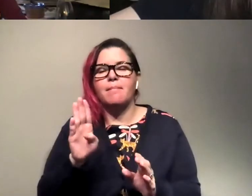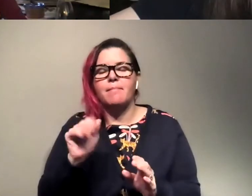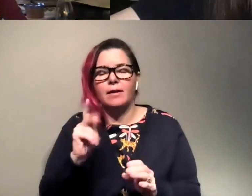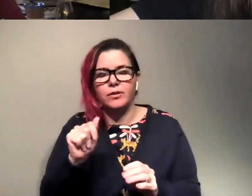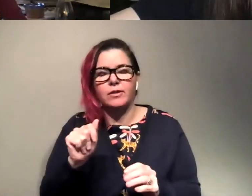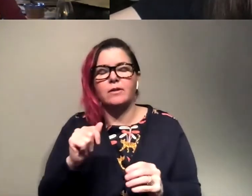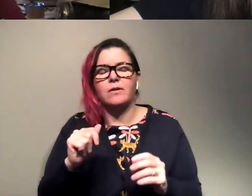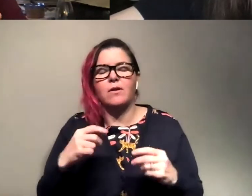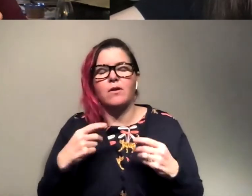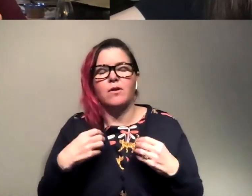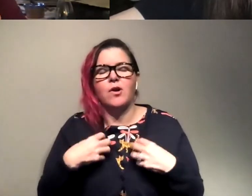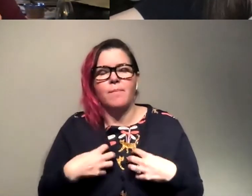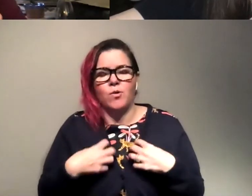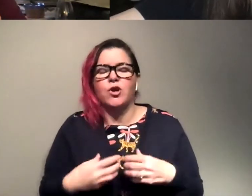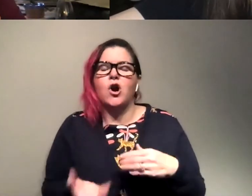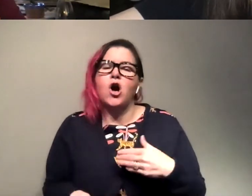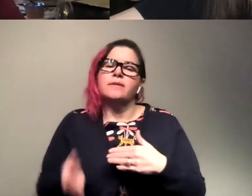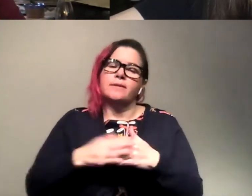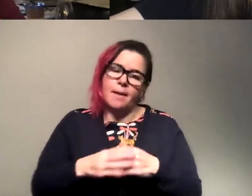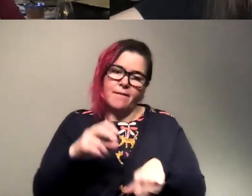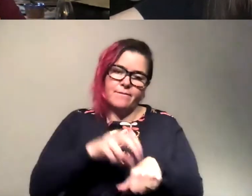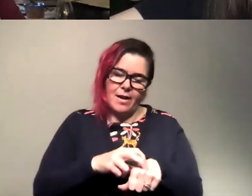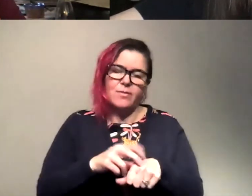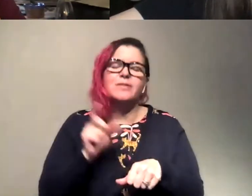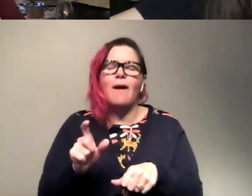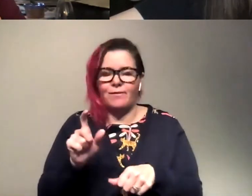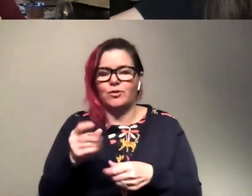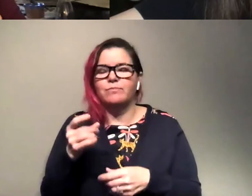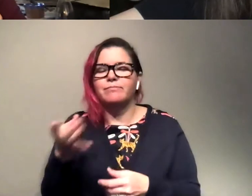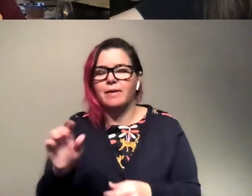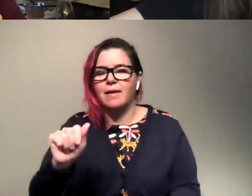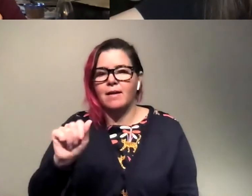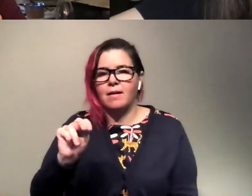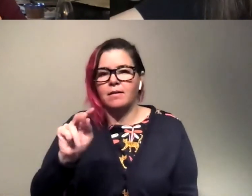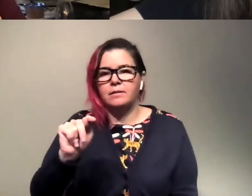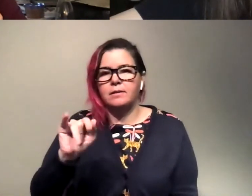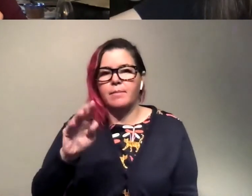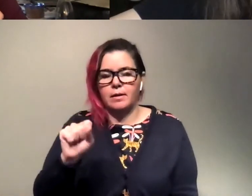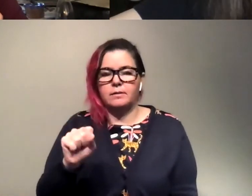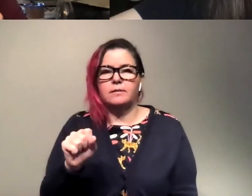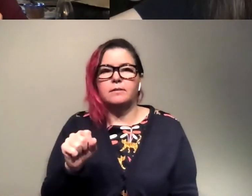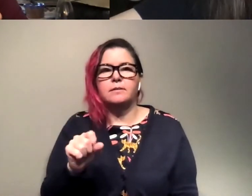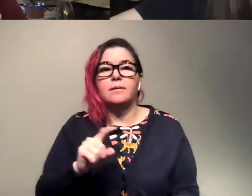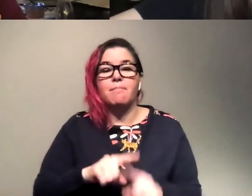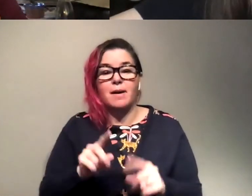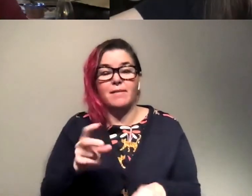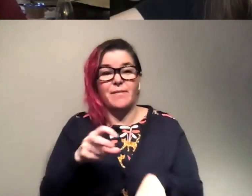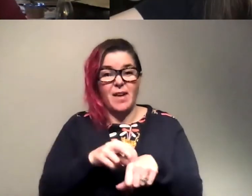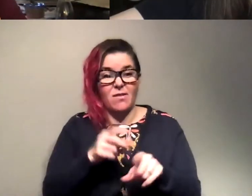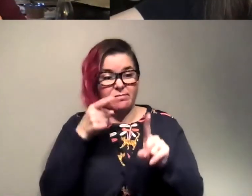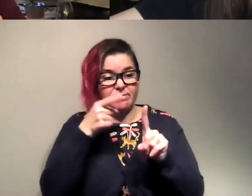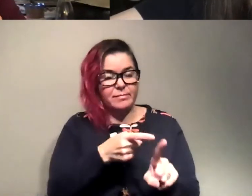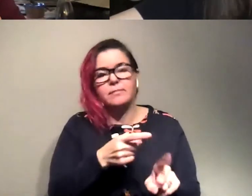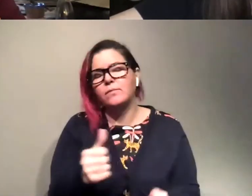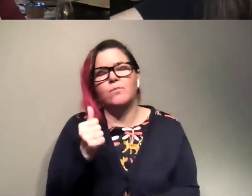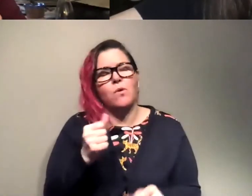their viral infection. And then we do have to treat with antibiotics. But to treat for a virus specifically, it won't